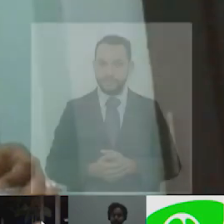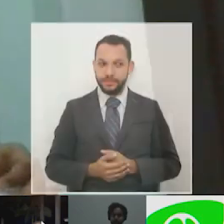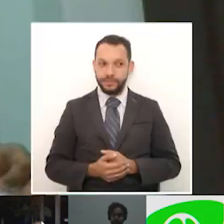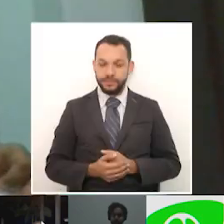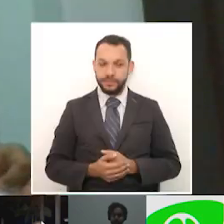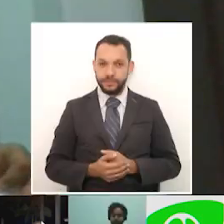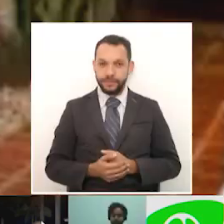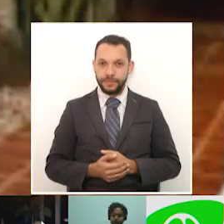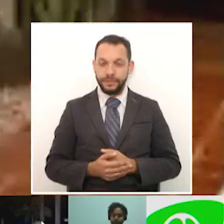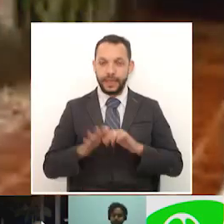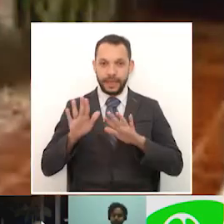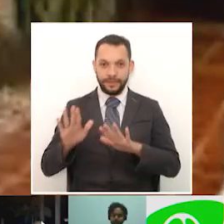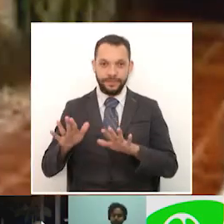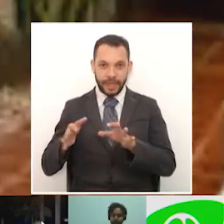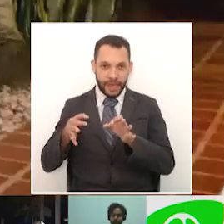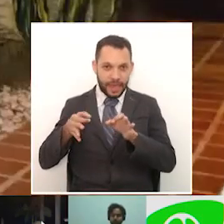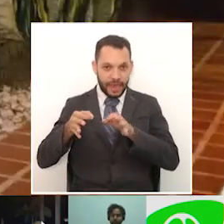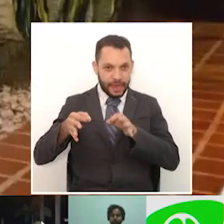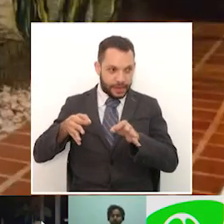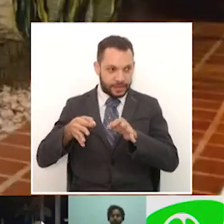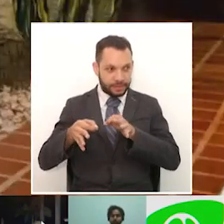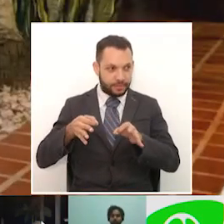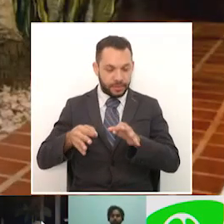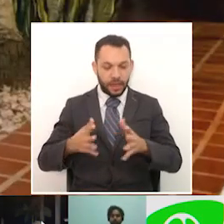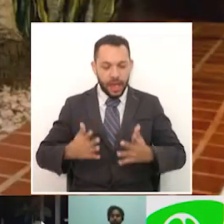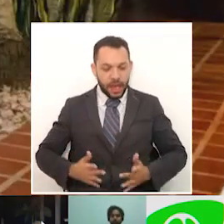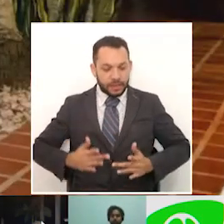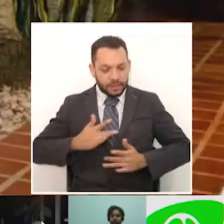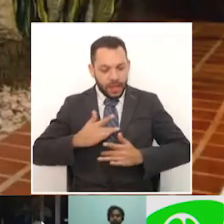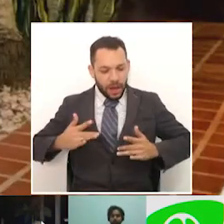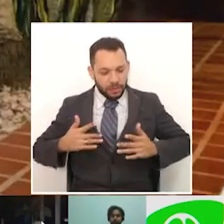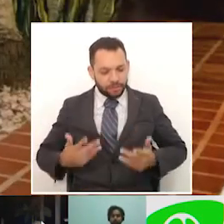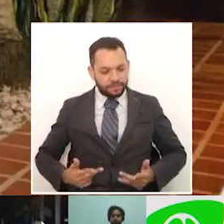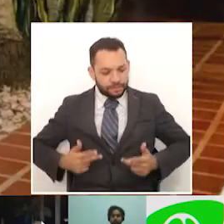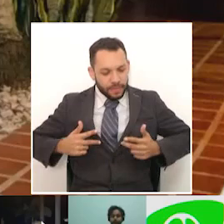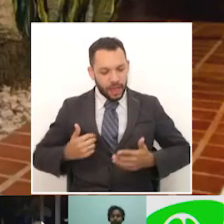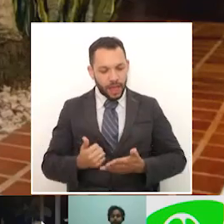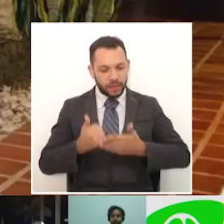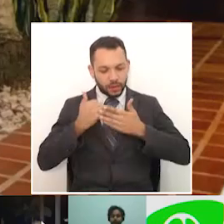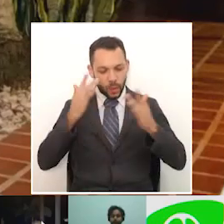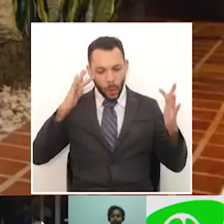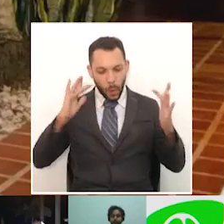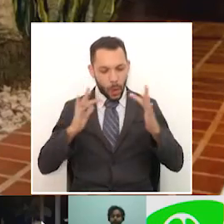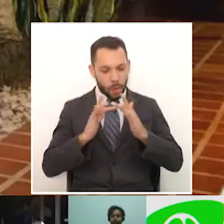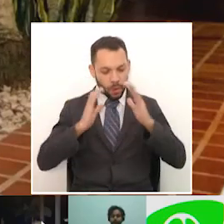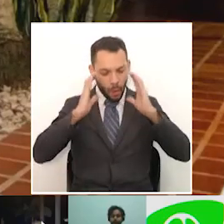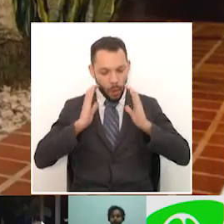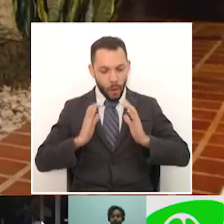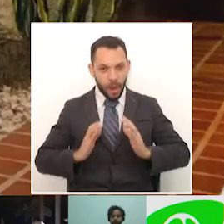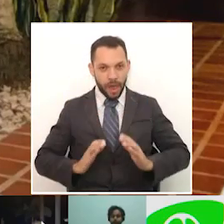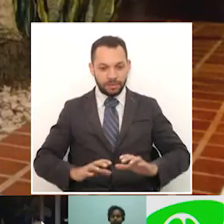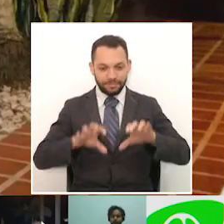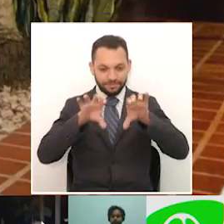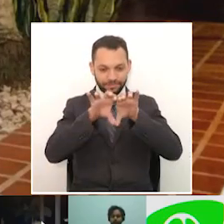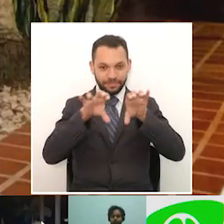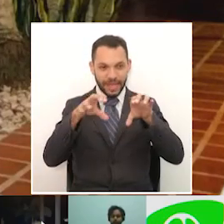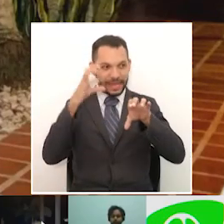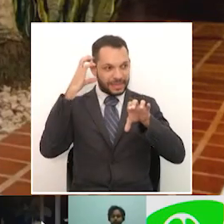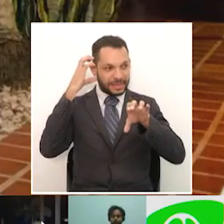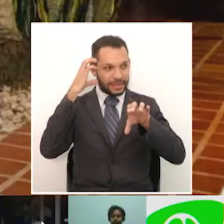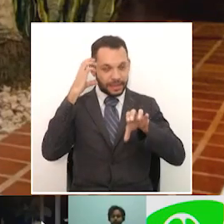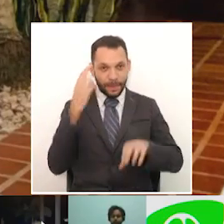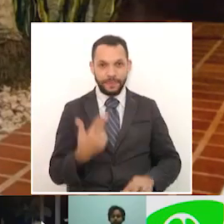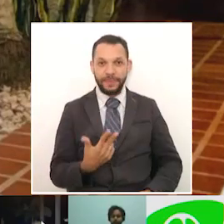Bueno, lo que él explica es supremamente beneficioso para nuestro cerebro y es como conectar los dos hemisferios. Los dos dedos en